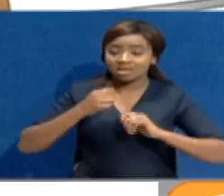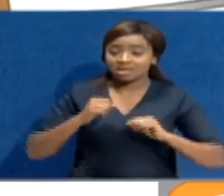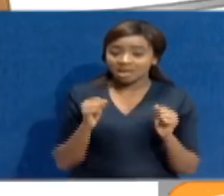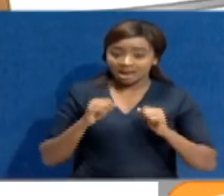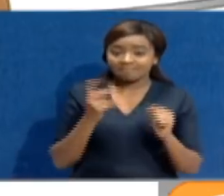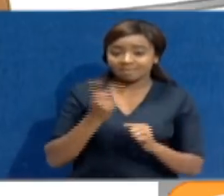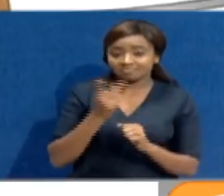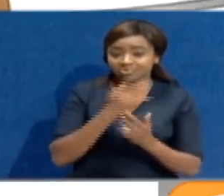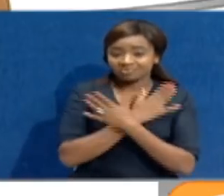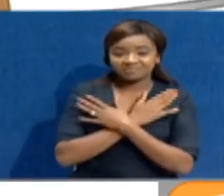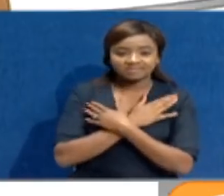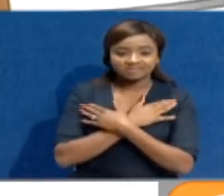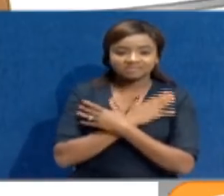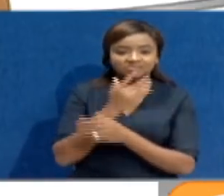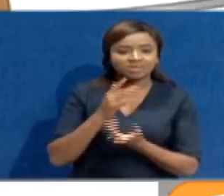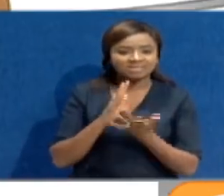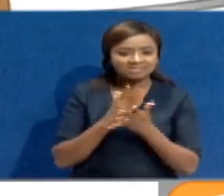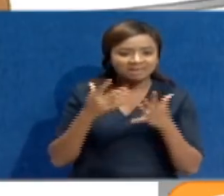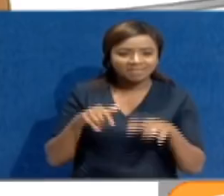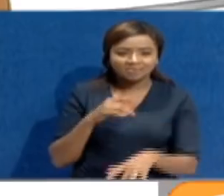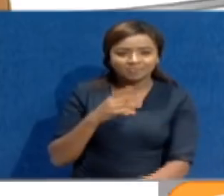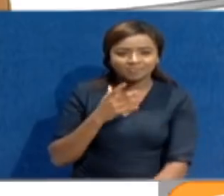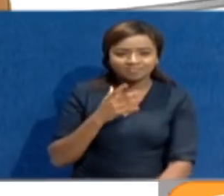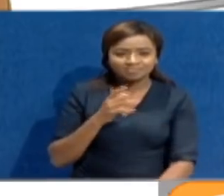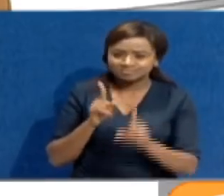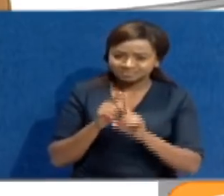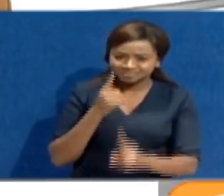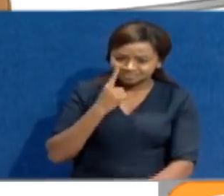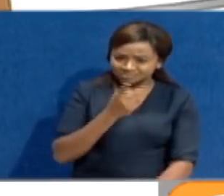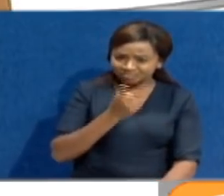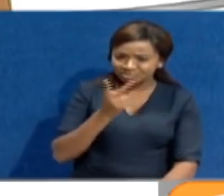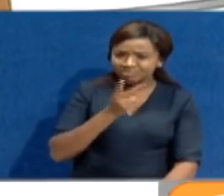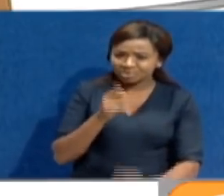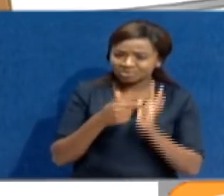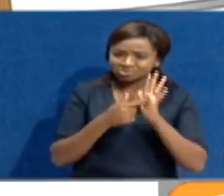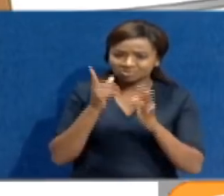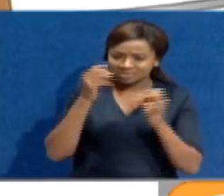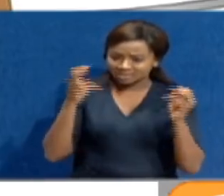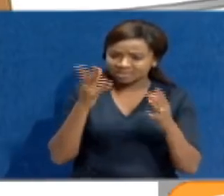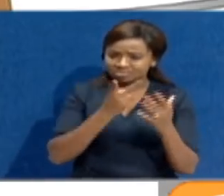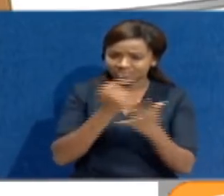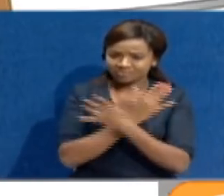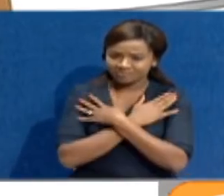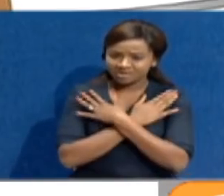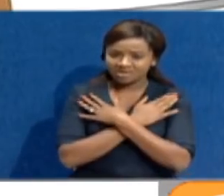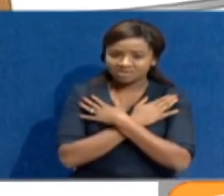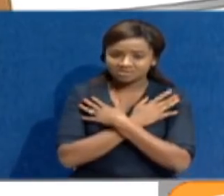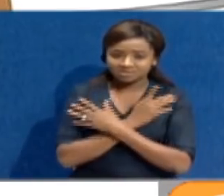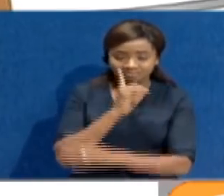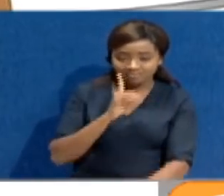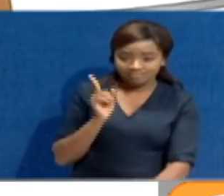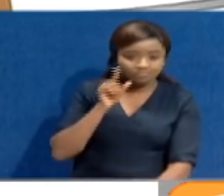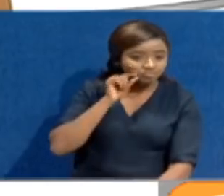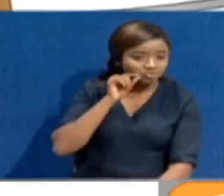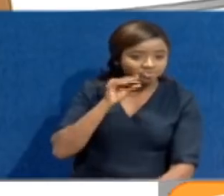friends, that you go way back. Some today questioned, and today you did look like bosom friends as you are giving that press briefing. Do we have that Murkomen